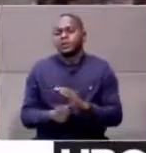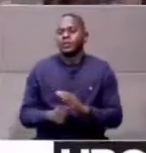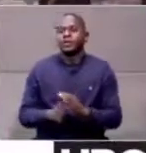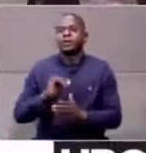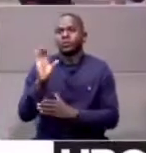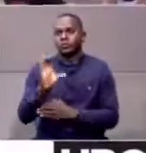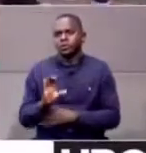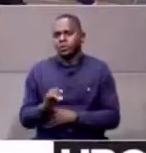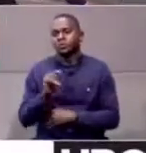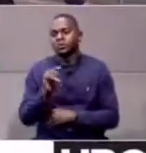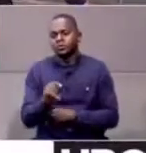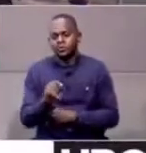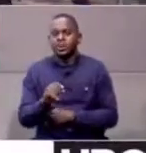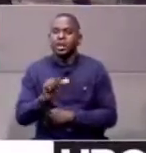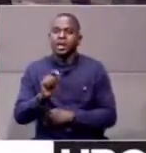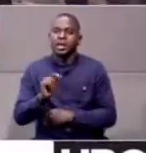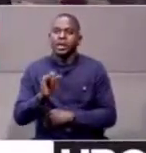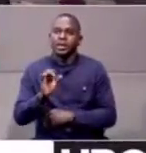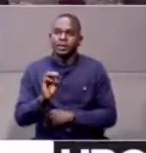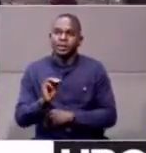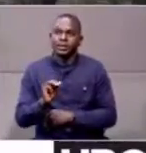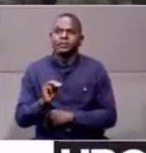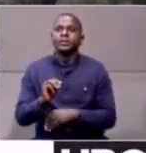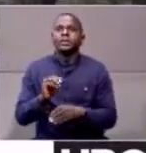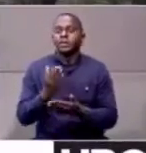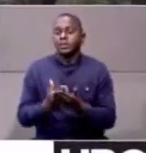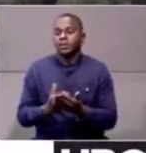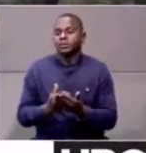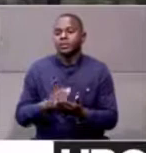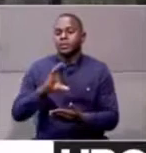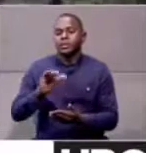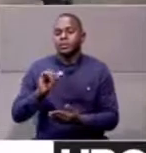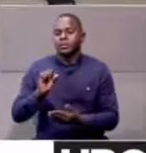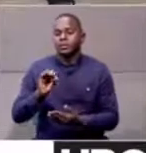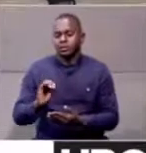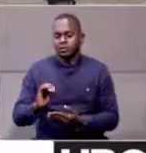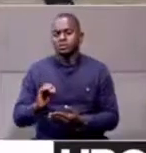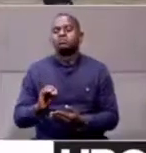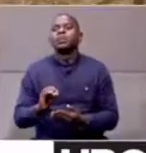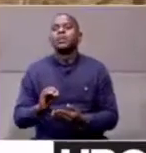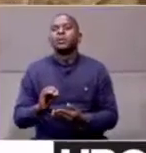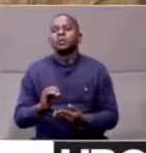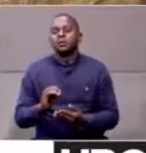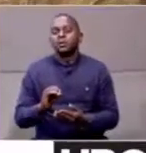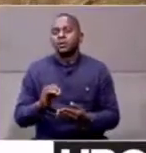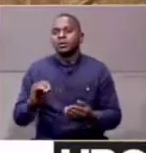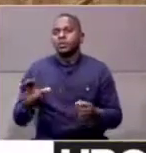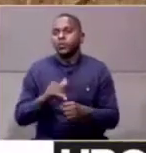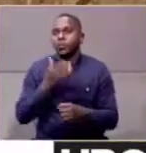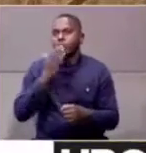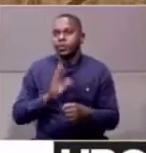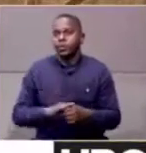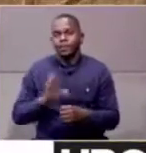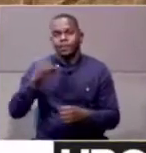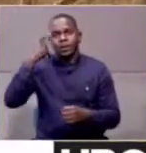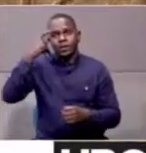District Commissioner, Atim Grace, says some of the civil society actors like Sasakawa Africa Association are fulfilling the dreams